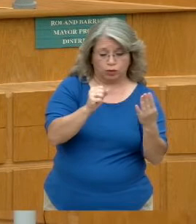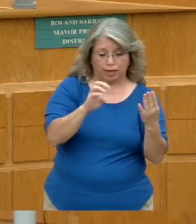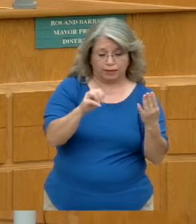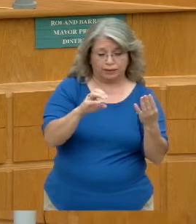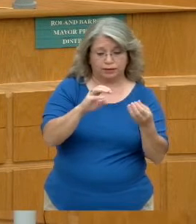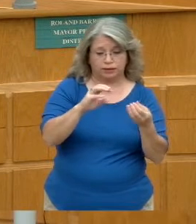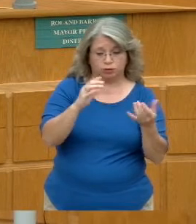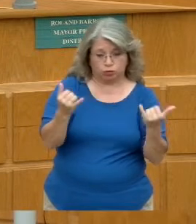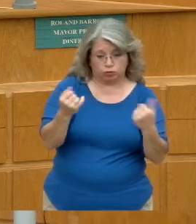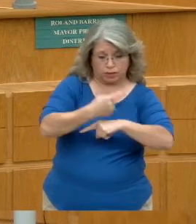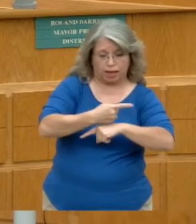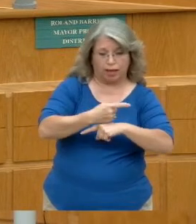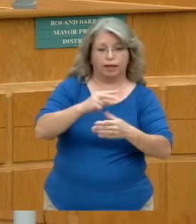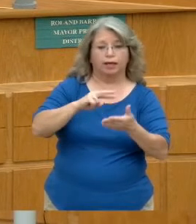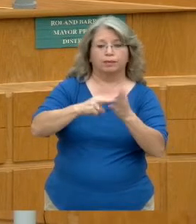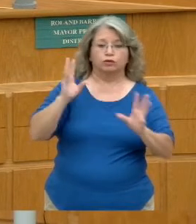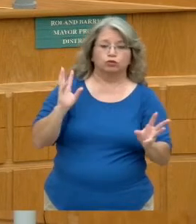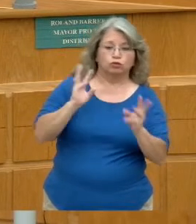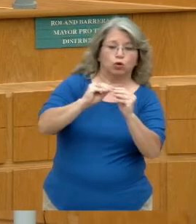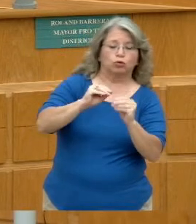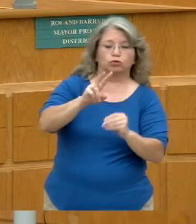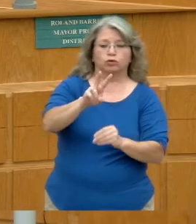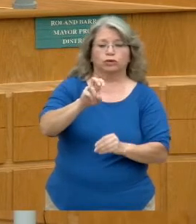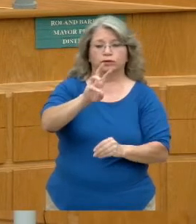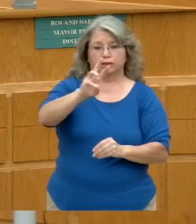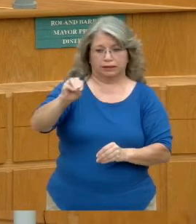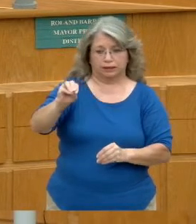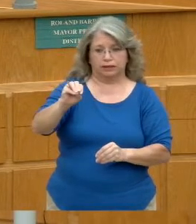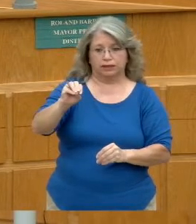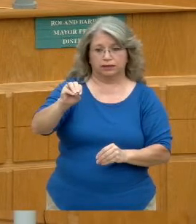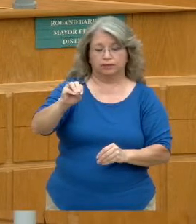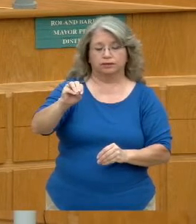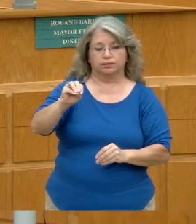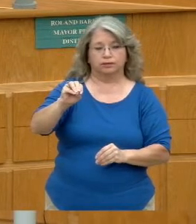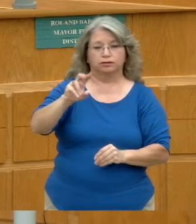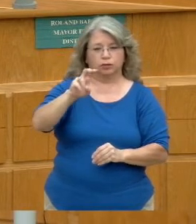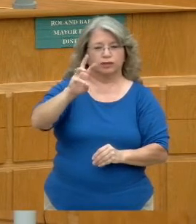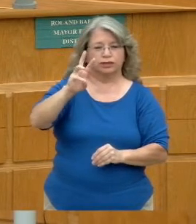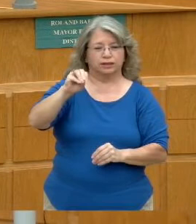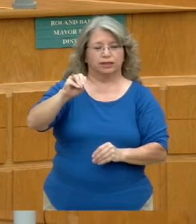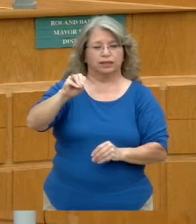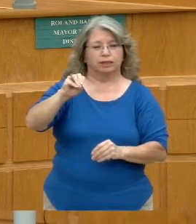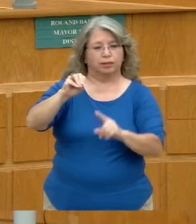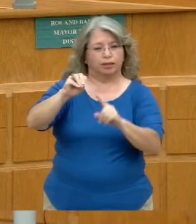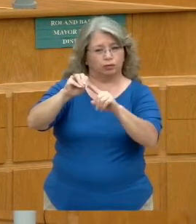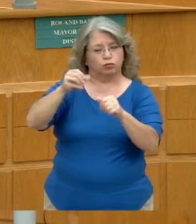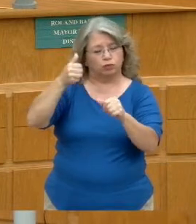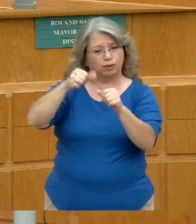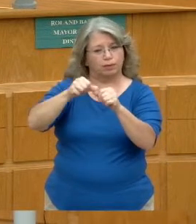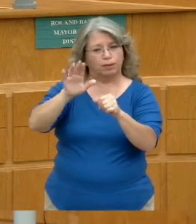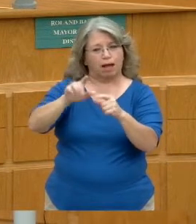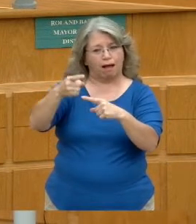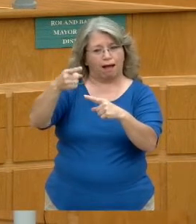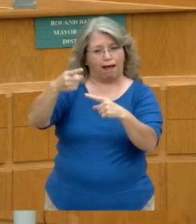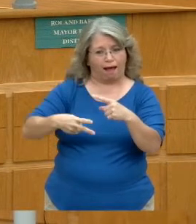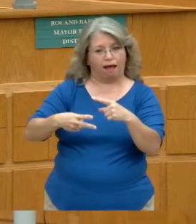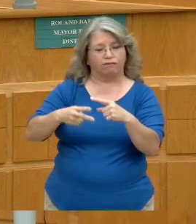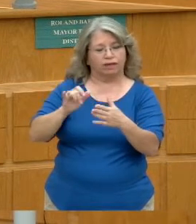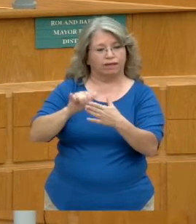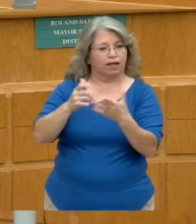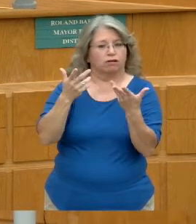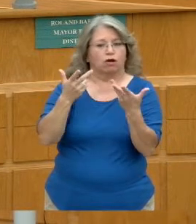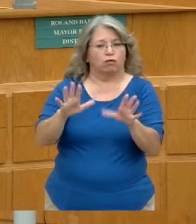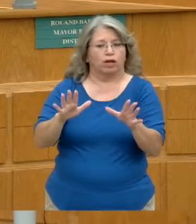260 cases since we have been tracking, but it's important to remember that about half of those persons have come out of the